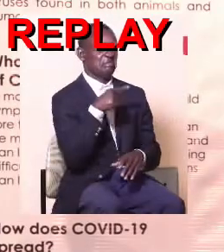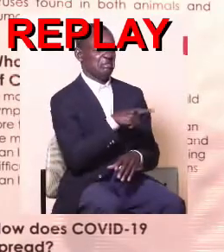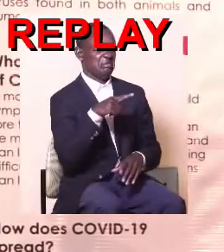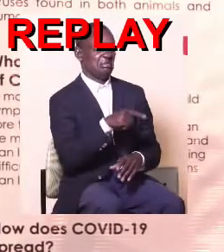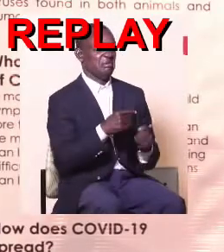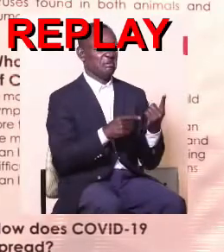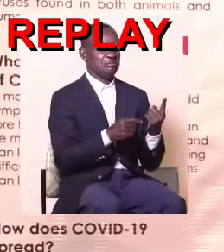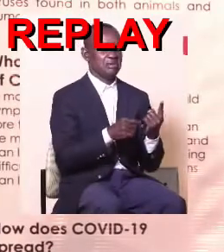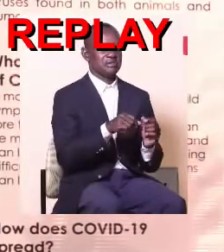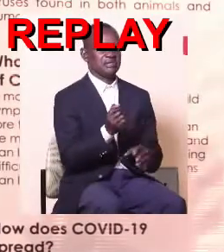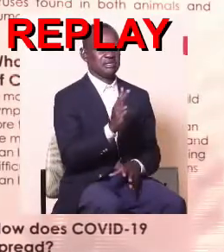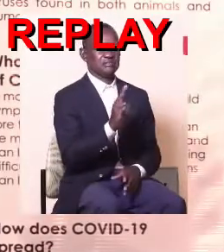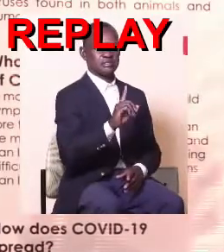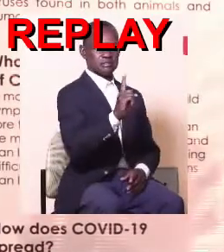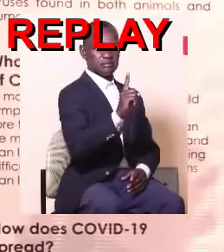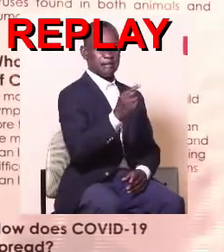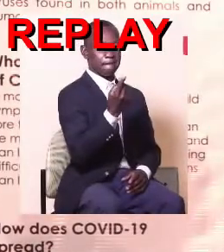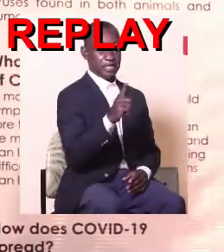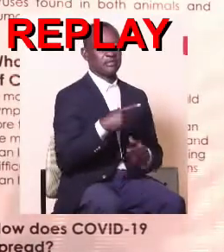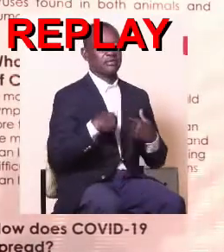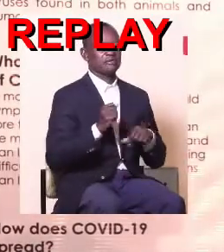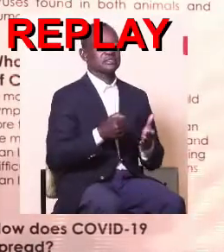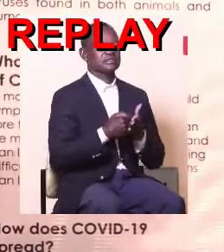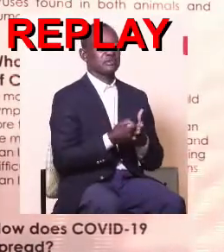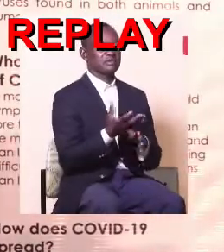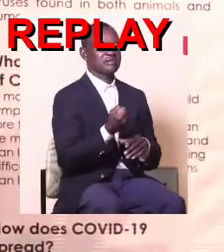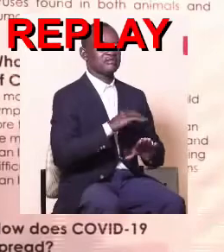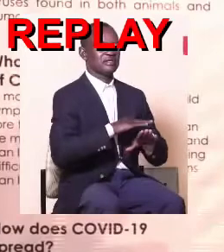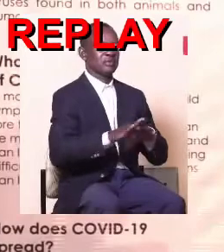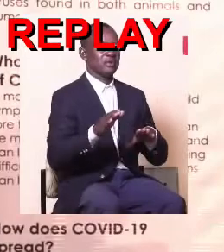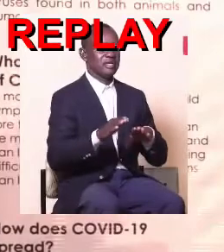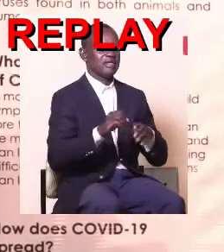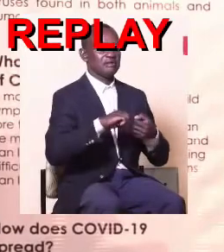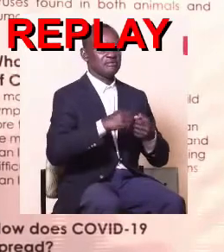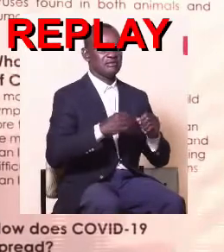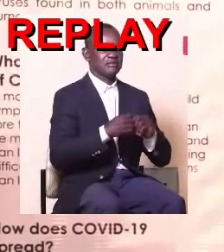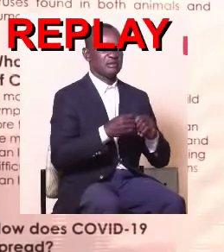are really having to win over the